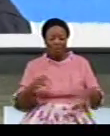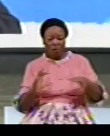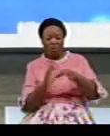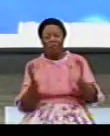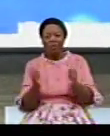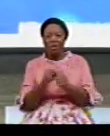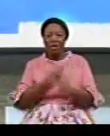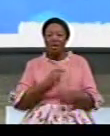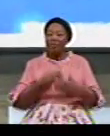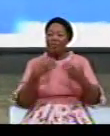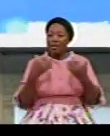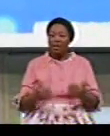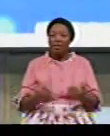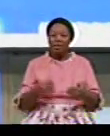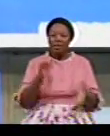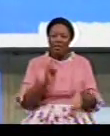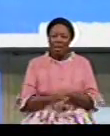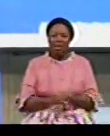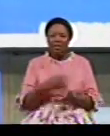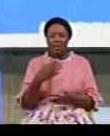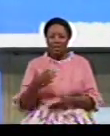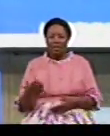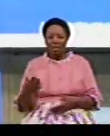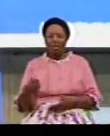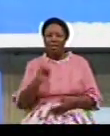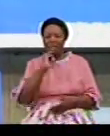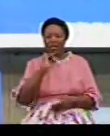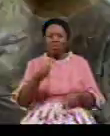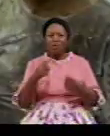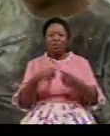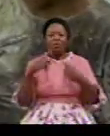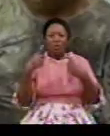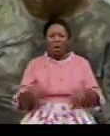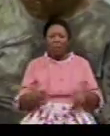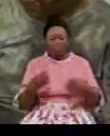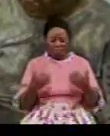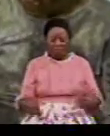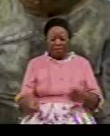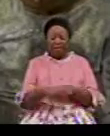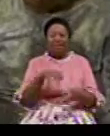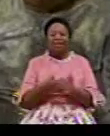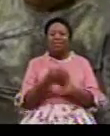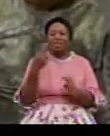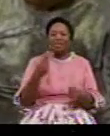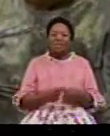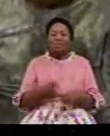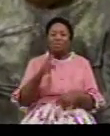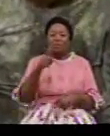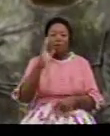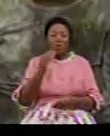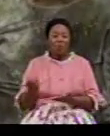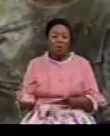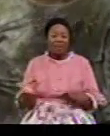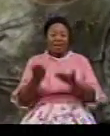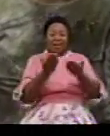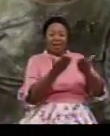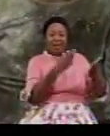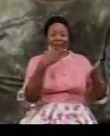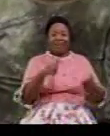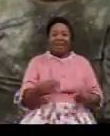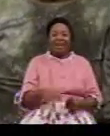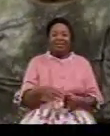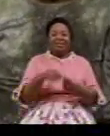left here. It said, cast me not away from thy presence. And it says, take not thy